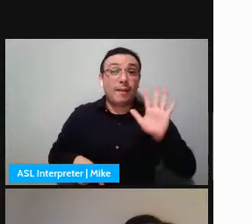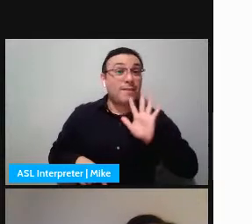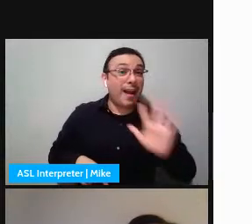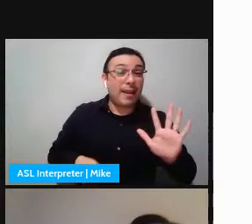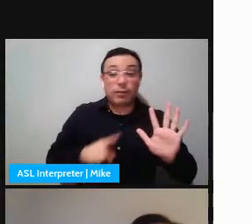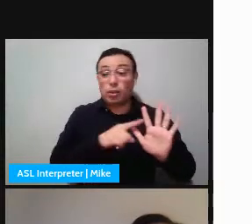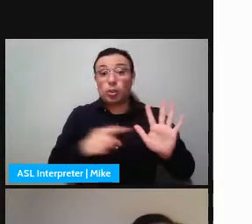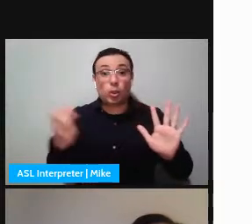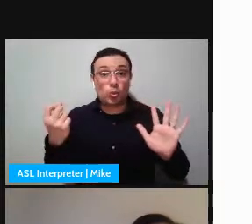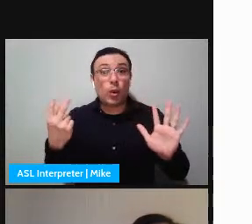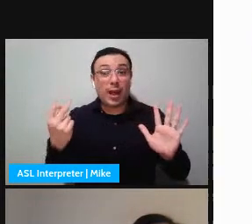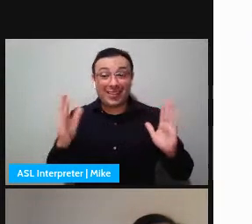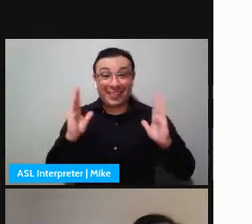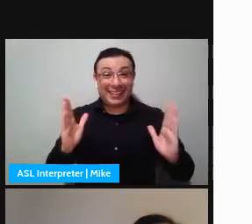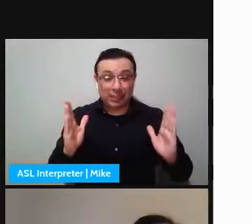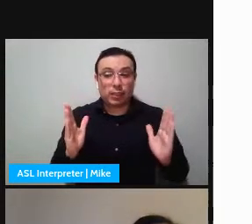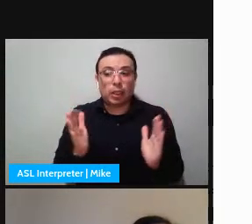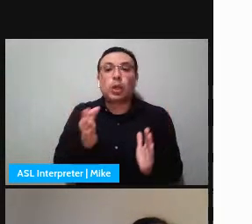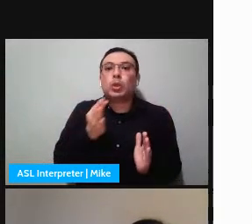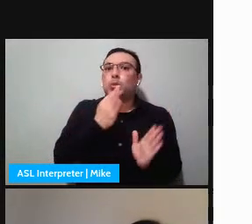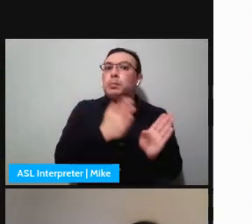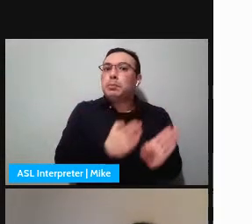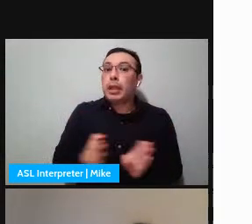as well.